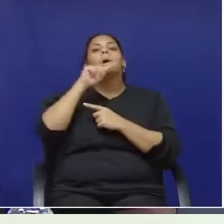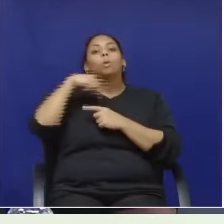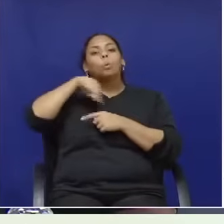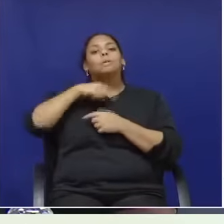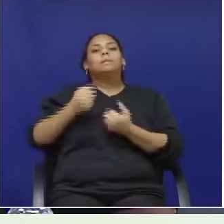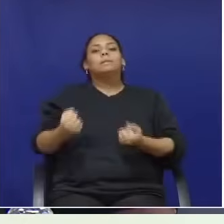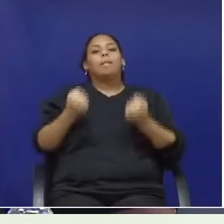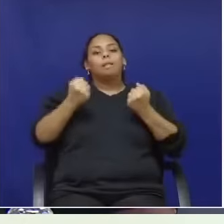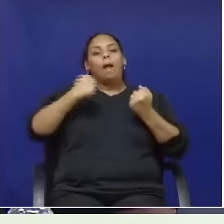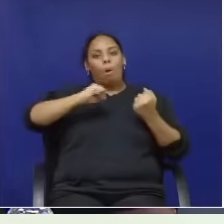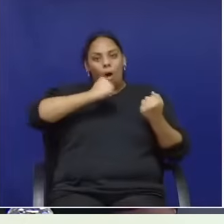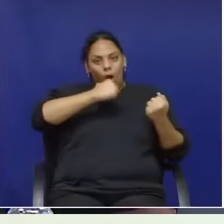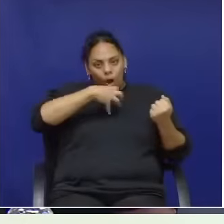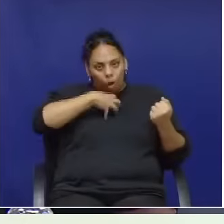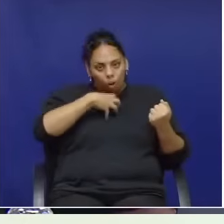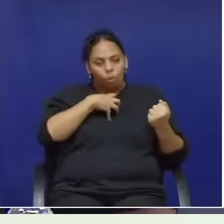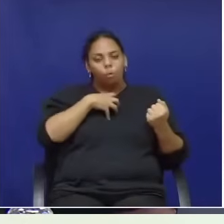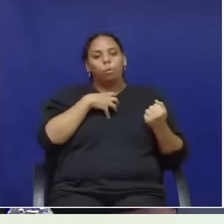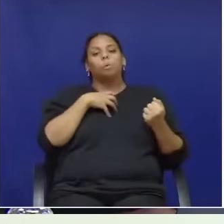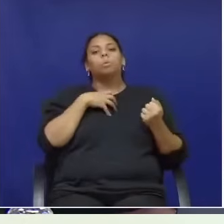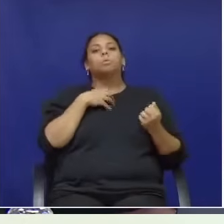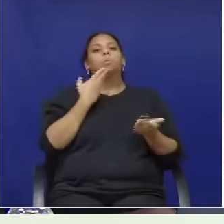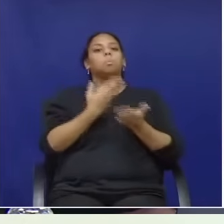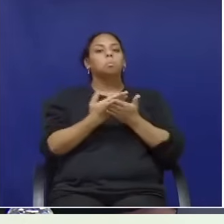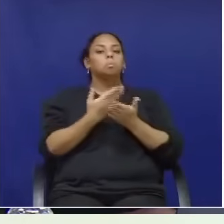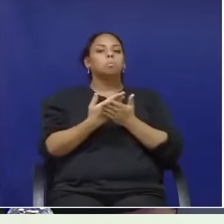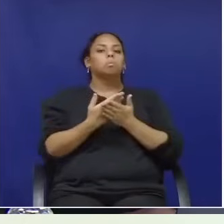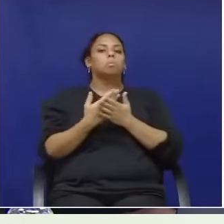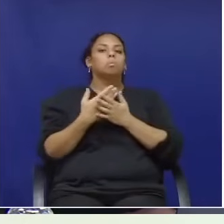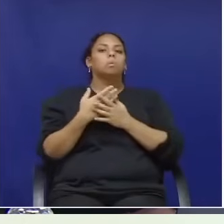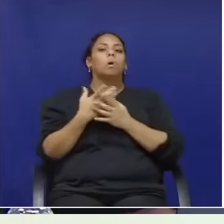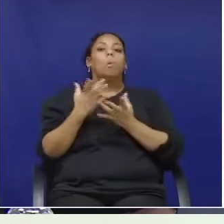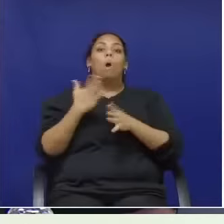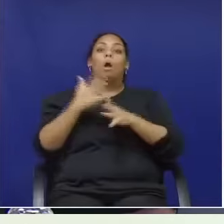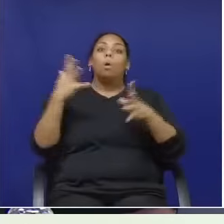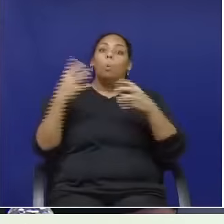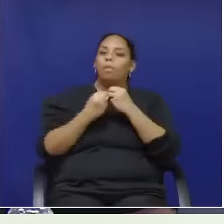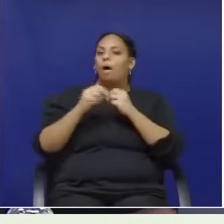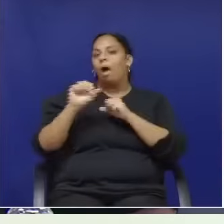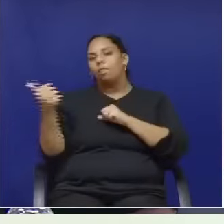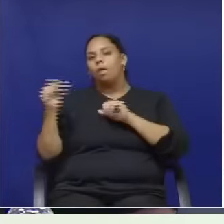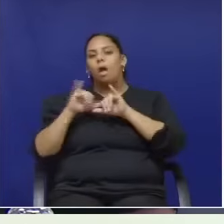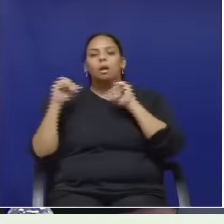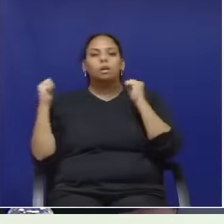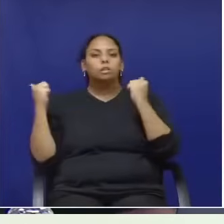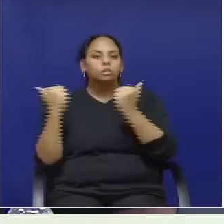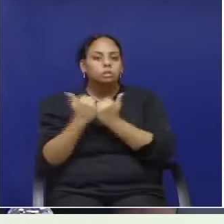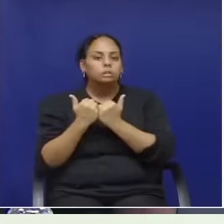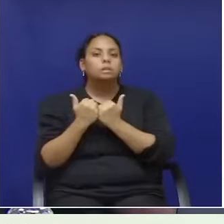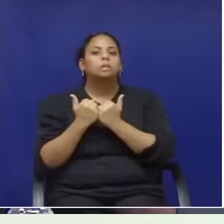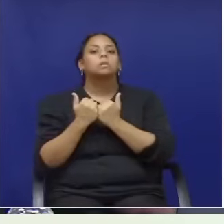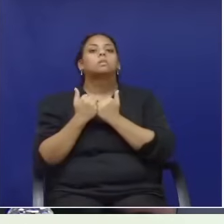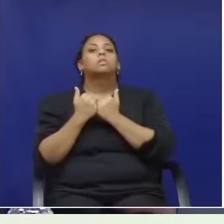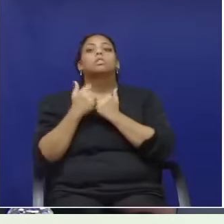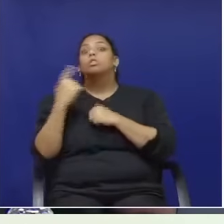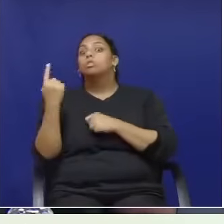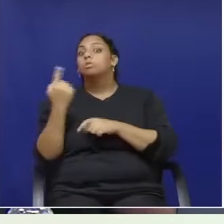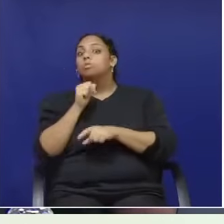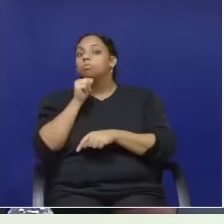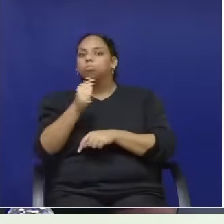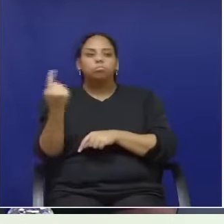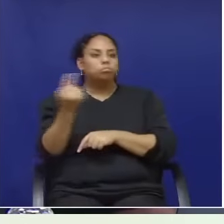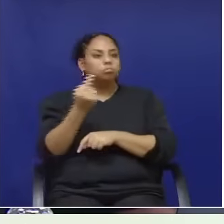capabilities inside the country, working together with other agencies that not only look at the issues